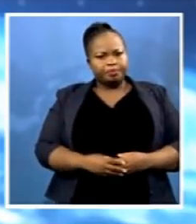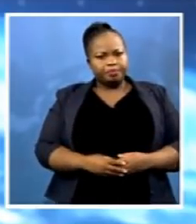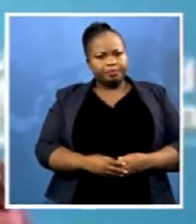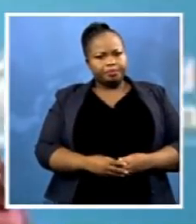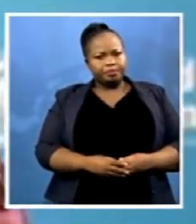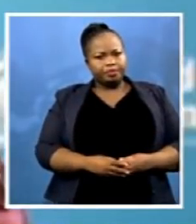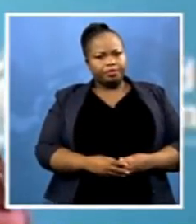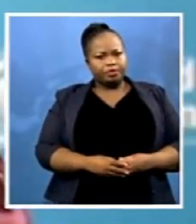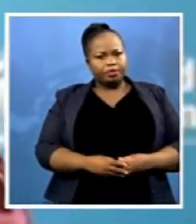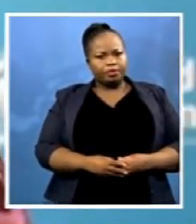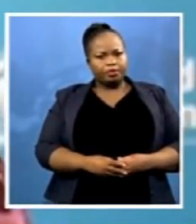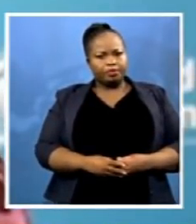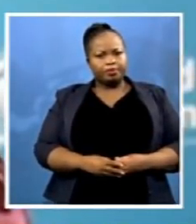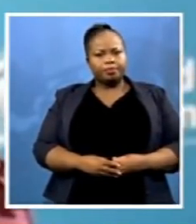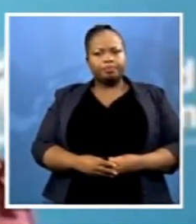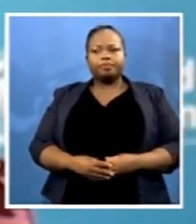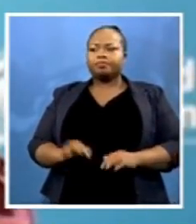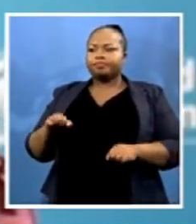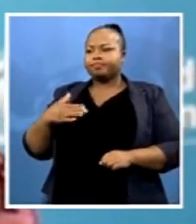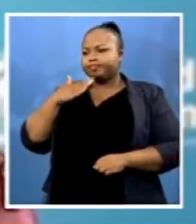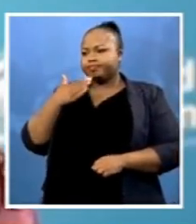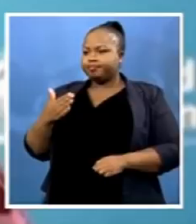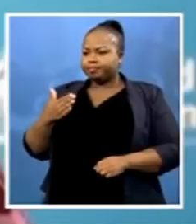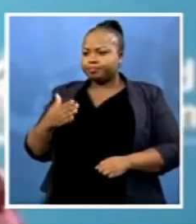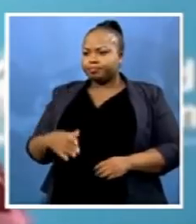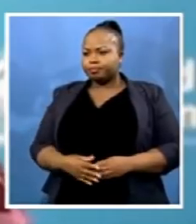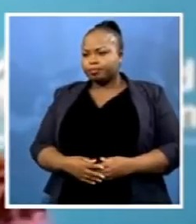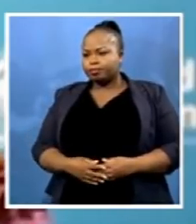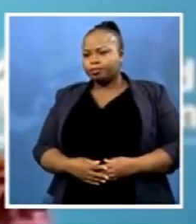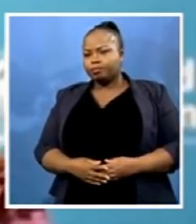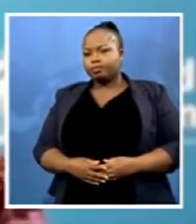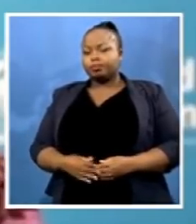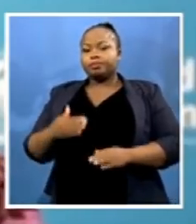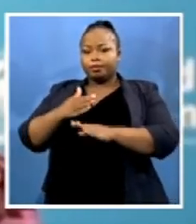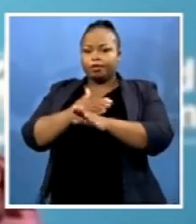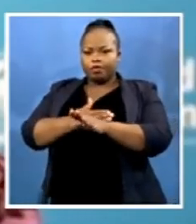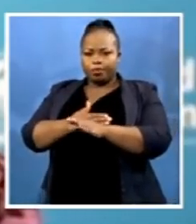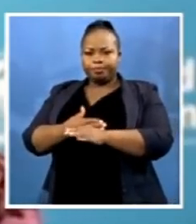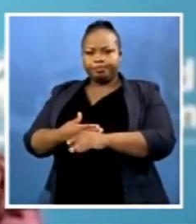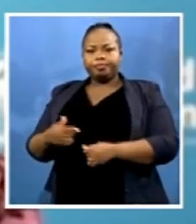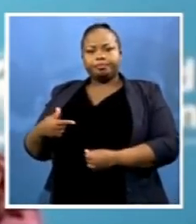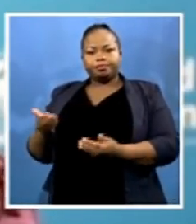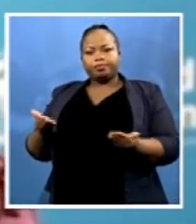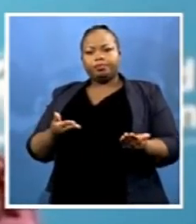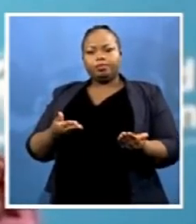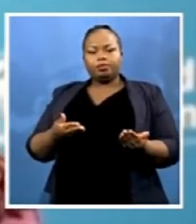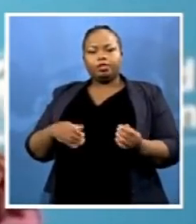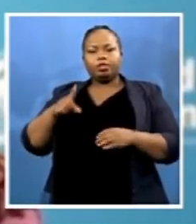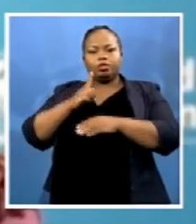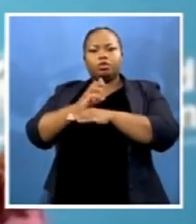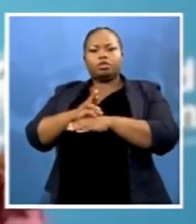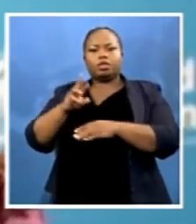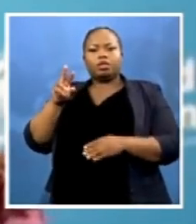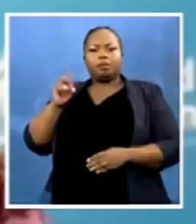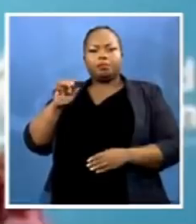Yes, thank you. I think just to say before I invite Dr. Yao to comment specifically on the situations,